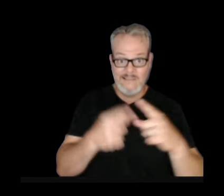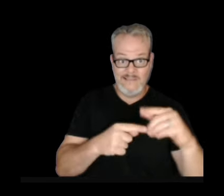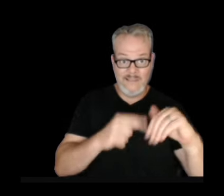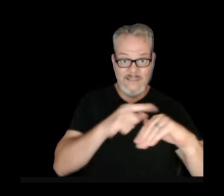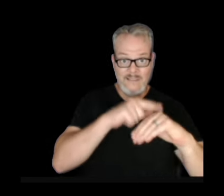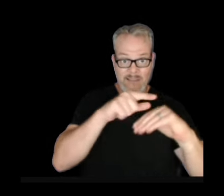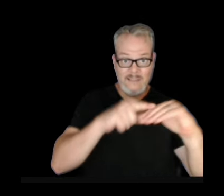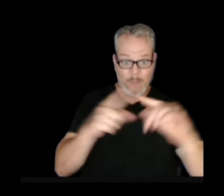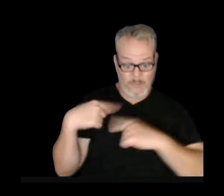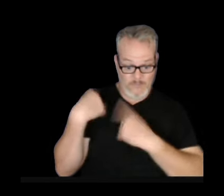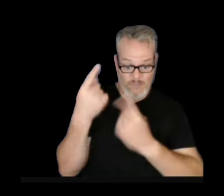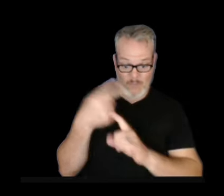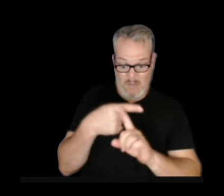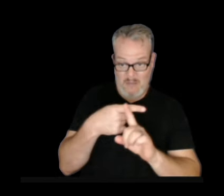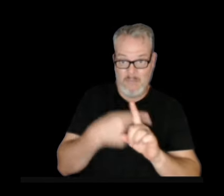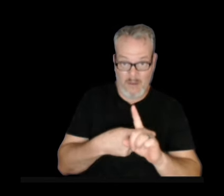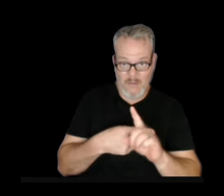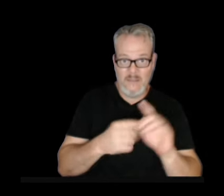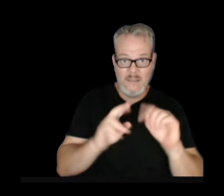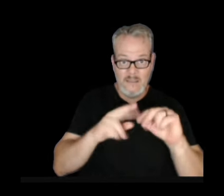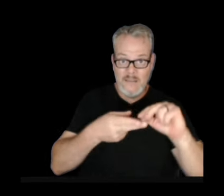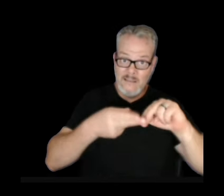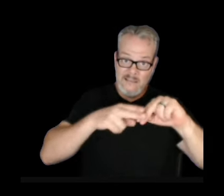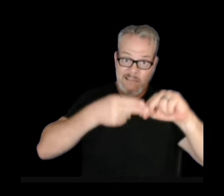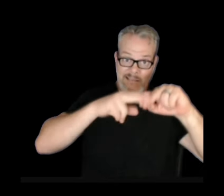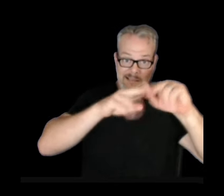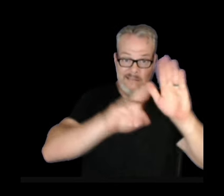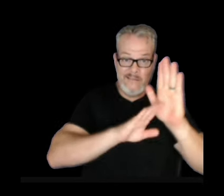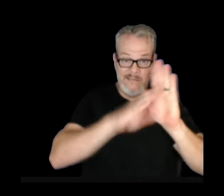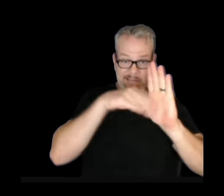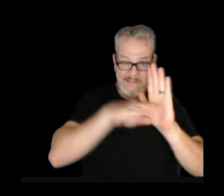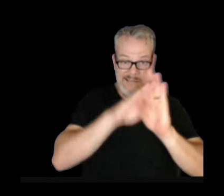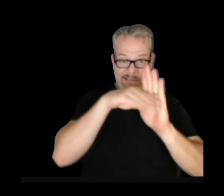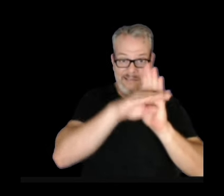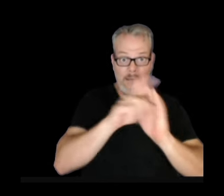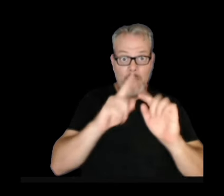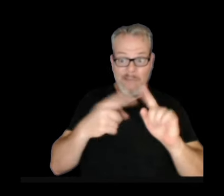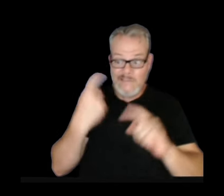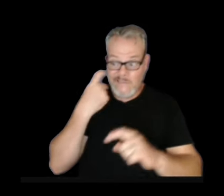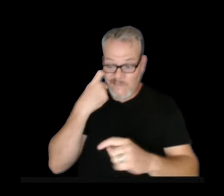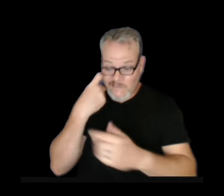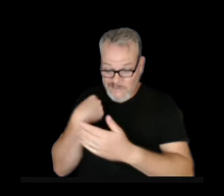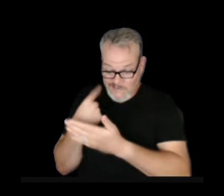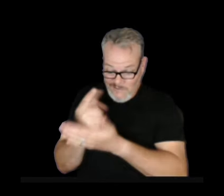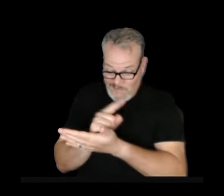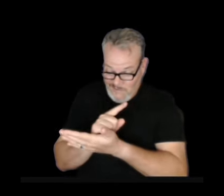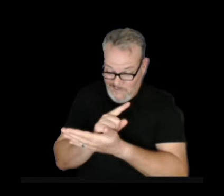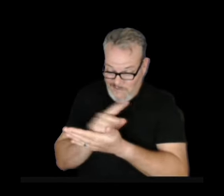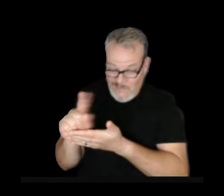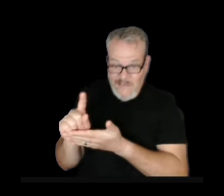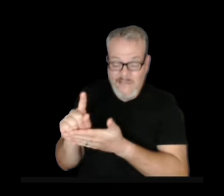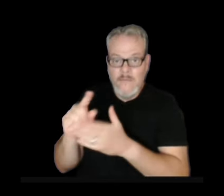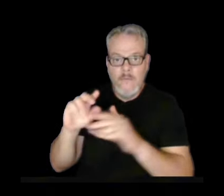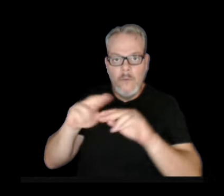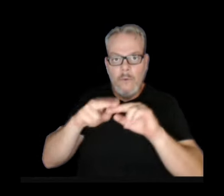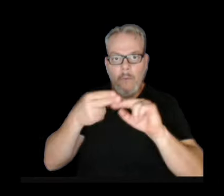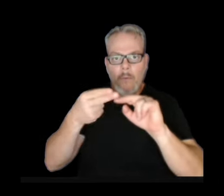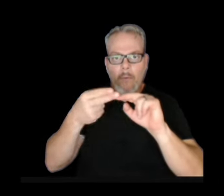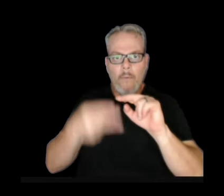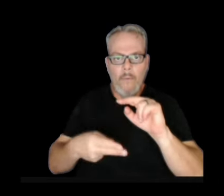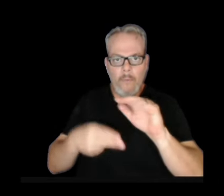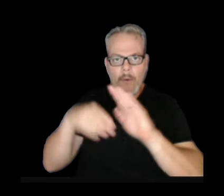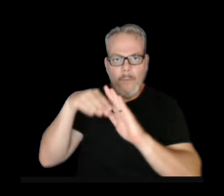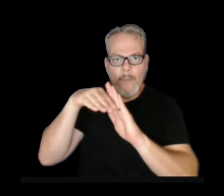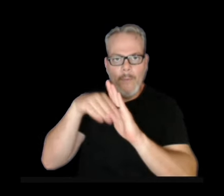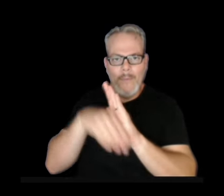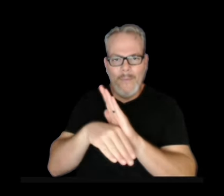over the last week, it's been a net decrease, in fact. So much more stable at the